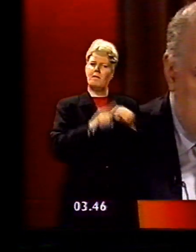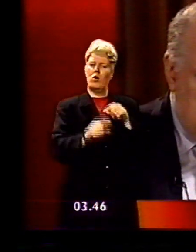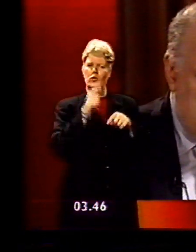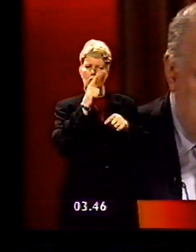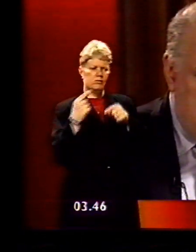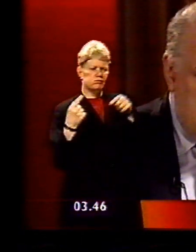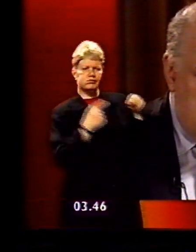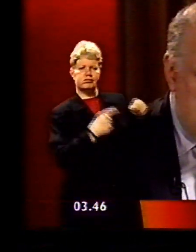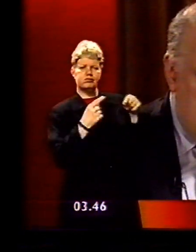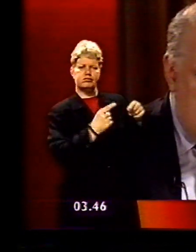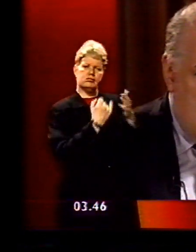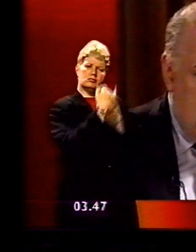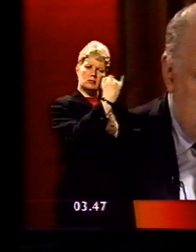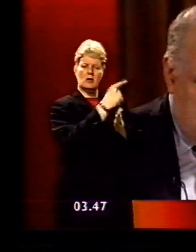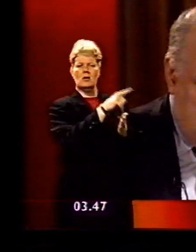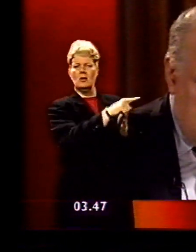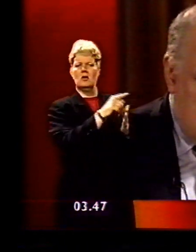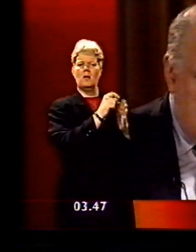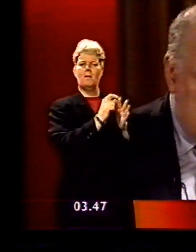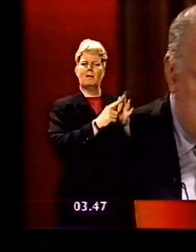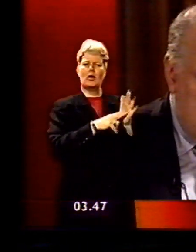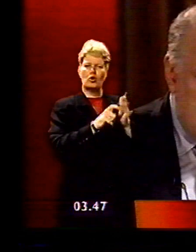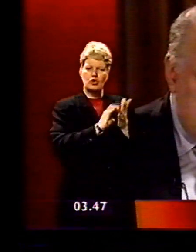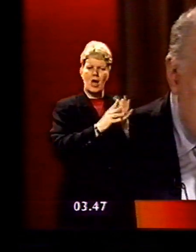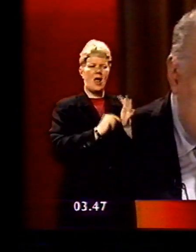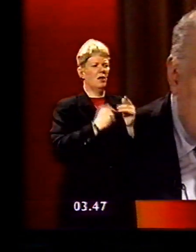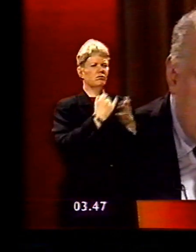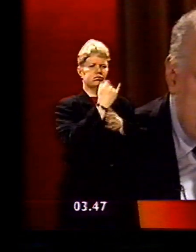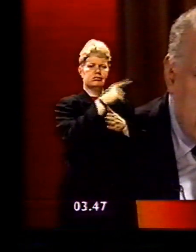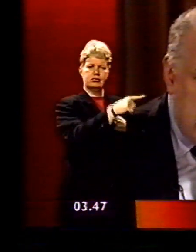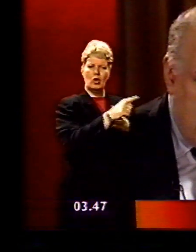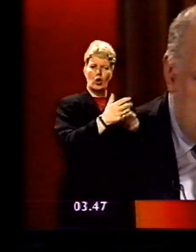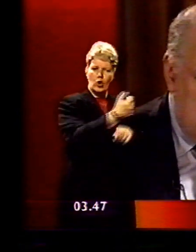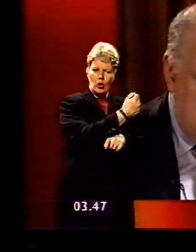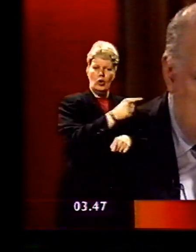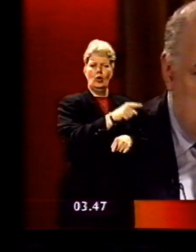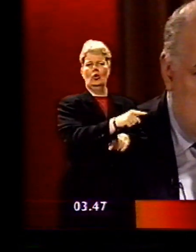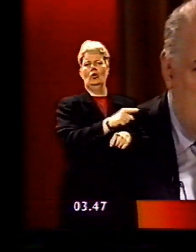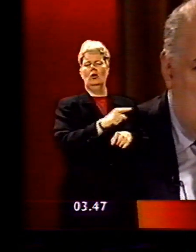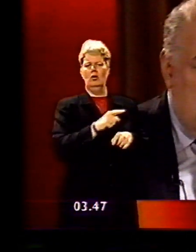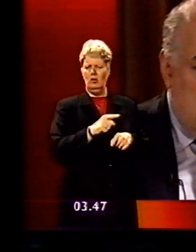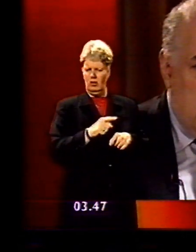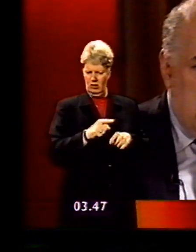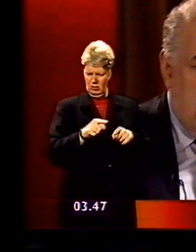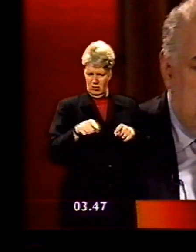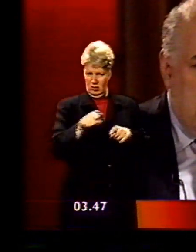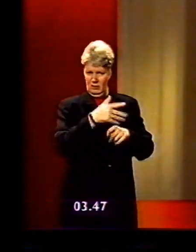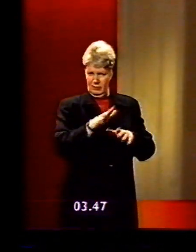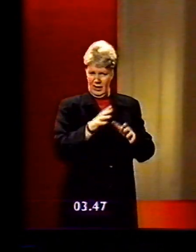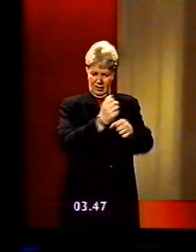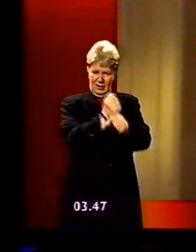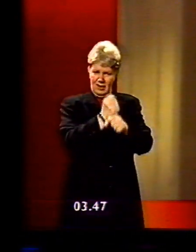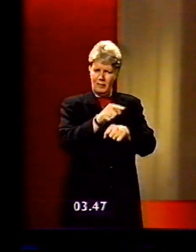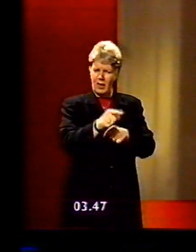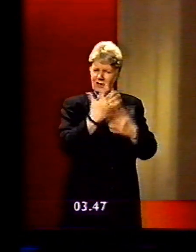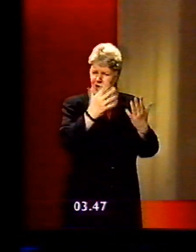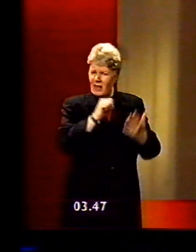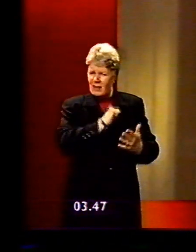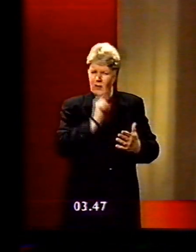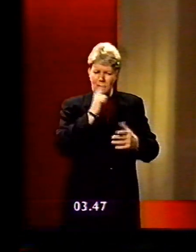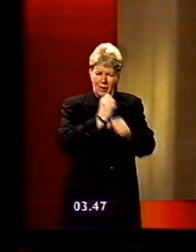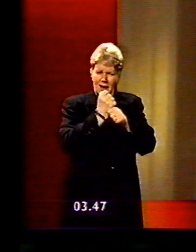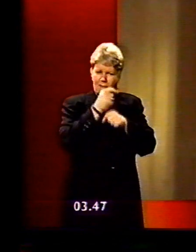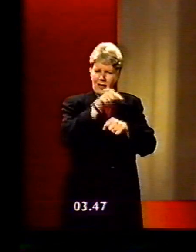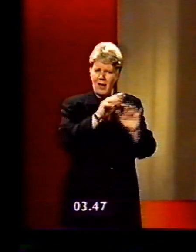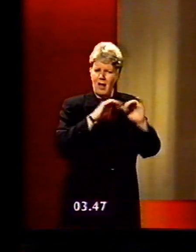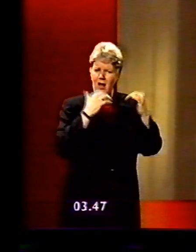of the Pinochet regime, had actually been incarcerated. There was something like 10,000 people who were kept there. What happened